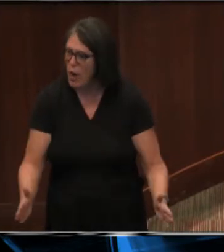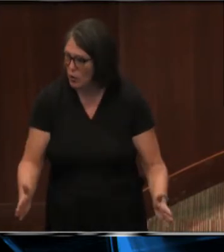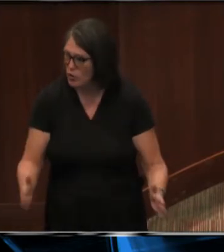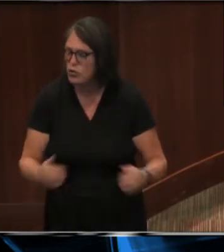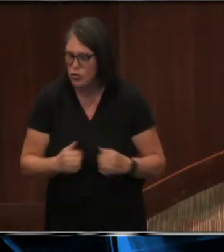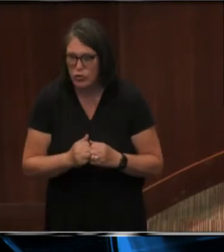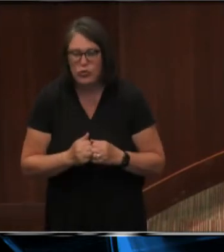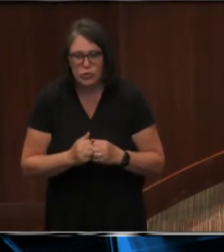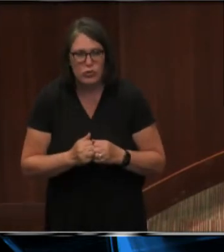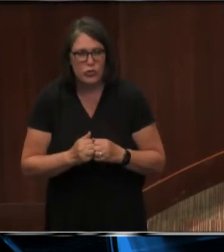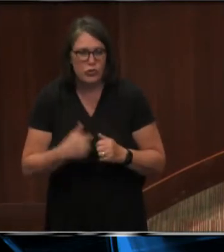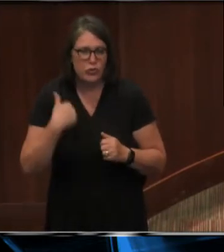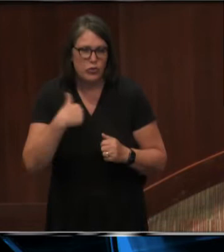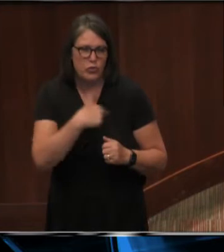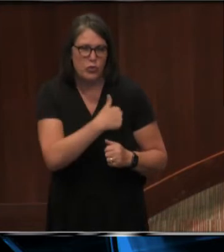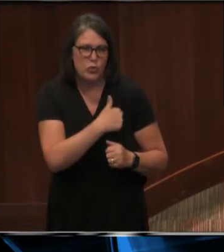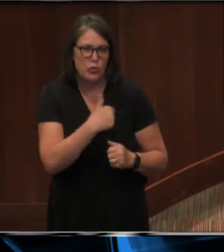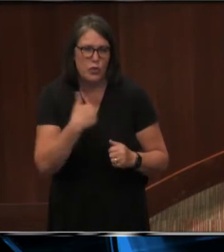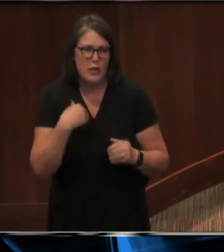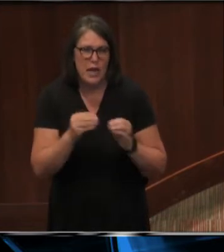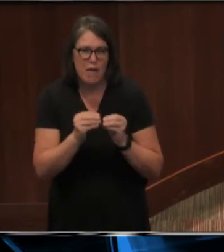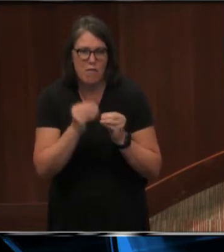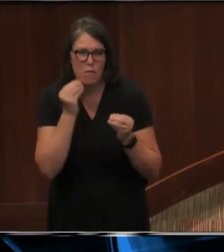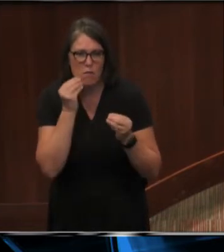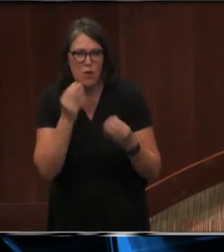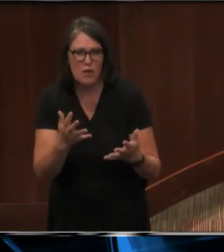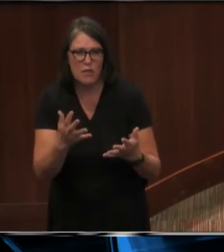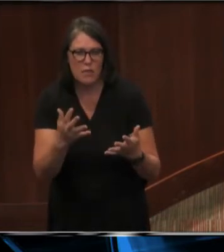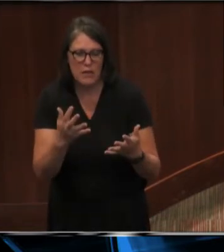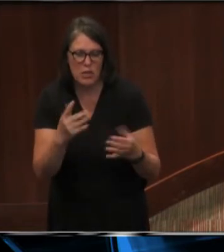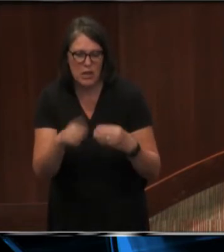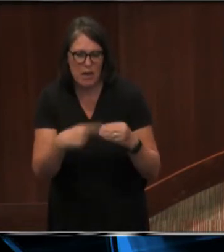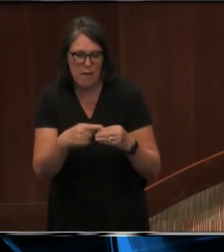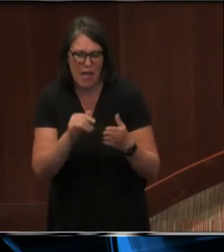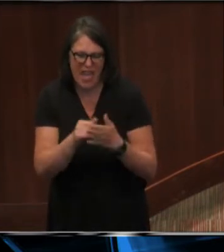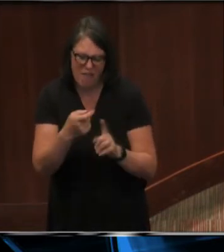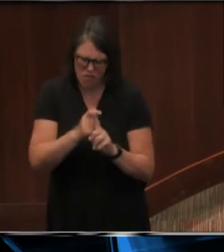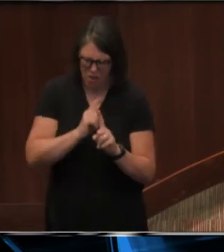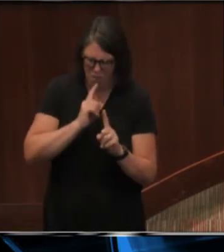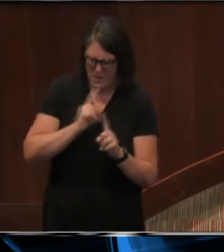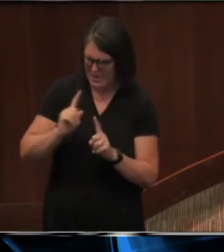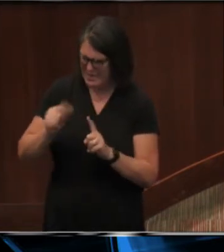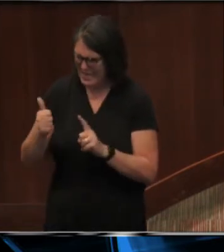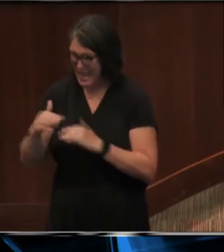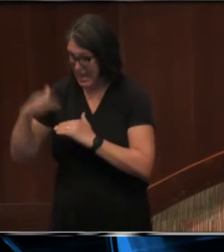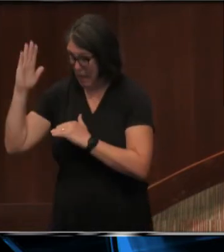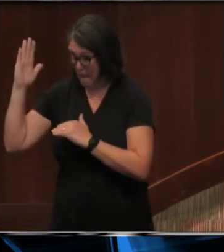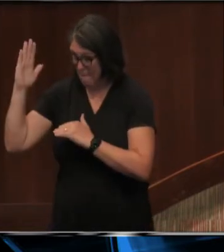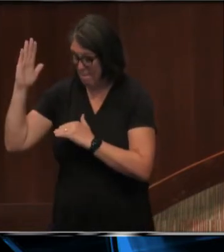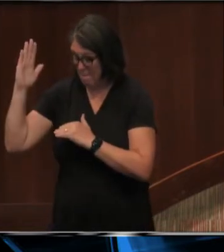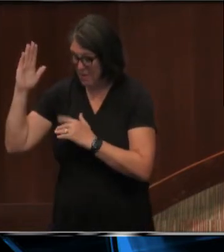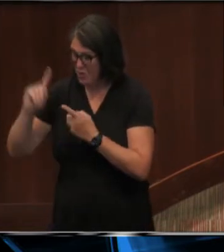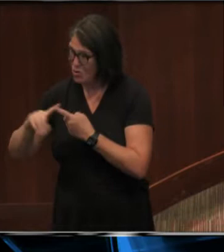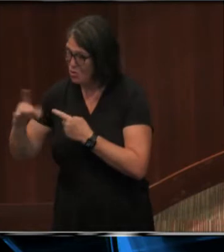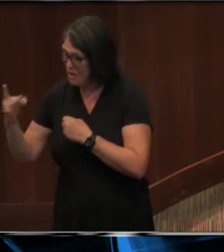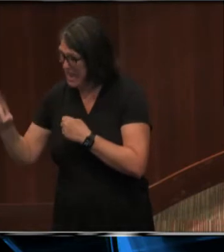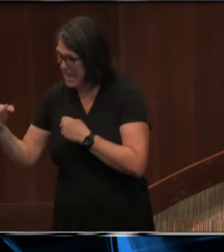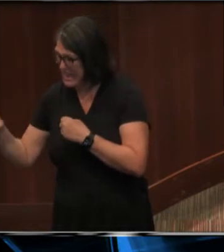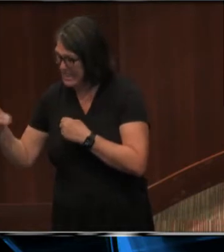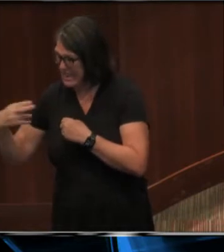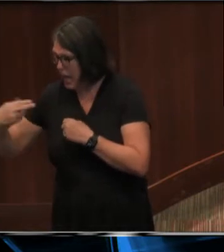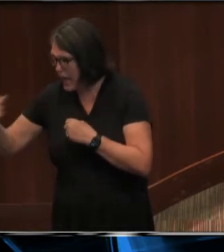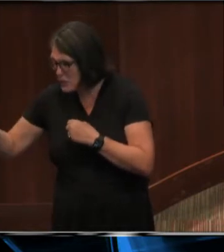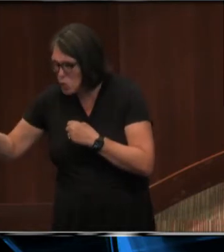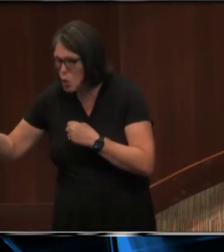And there's more information that is coming out in that arena. From 10 and older into that 18, high